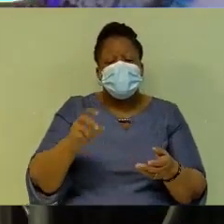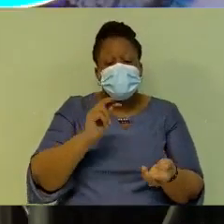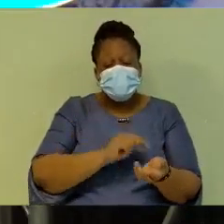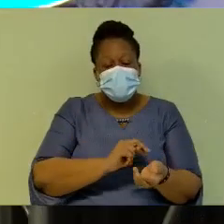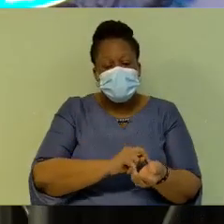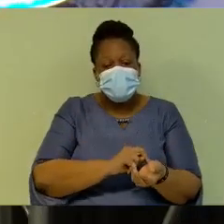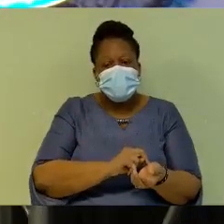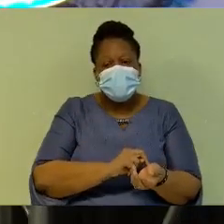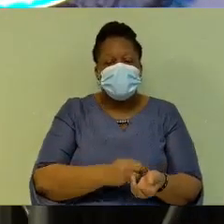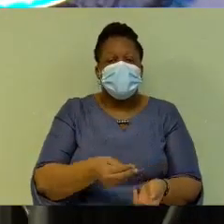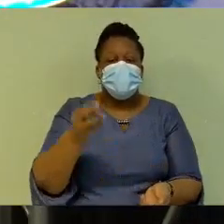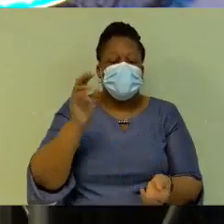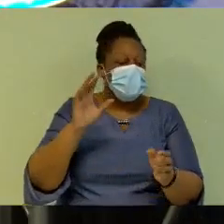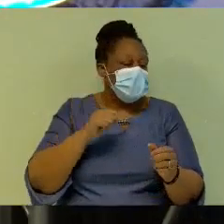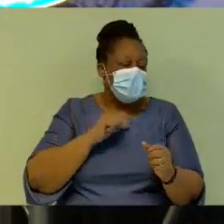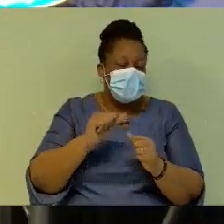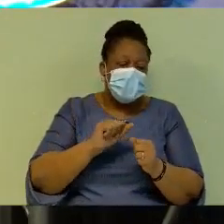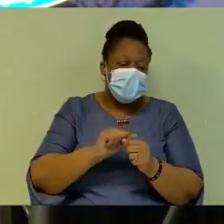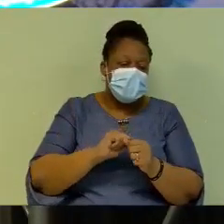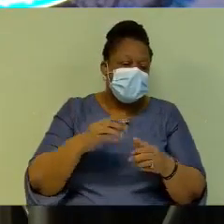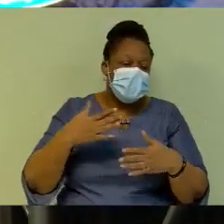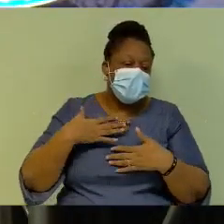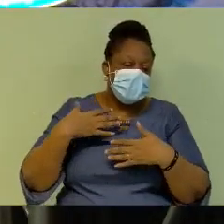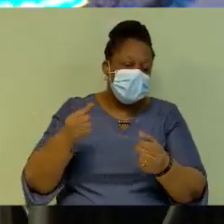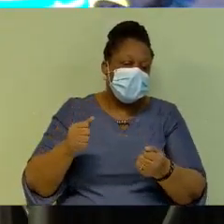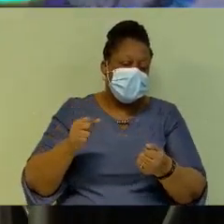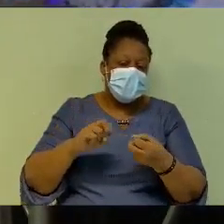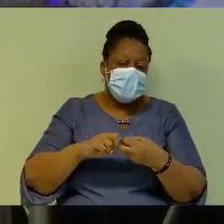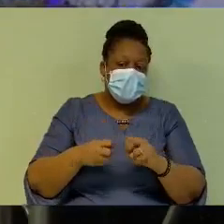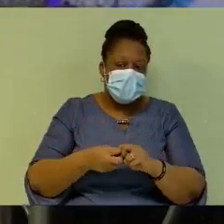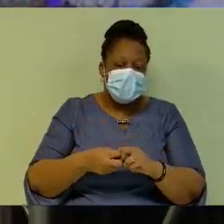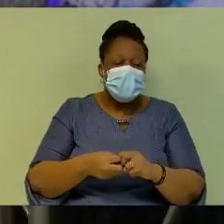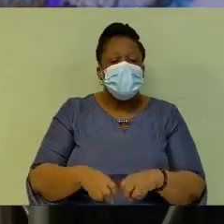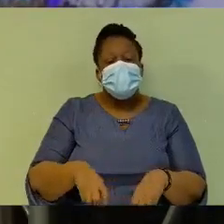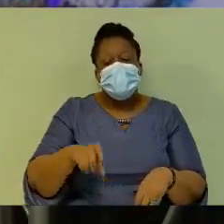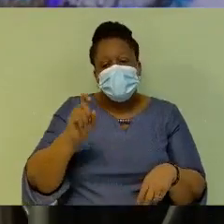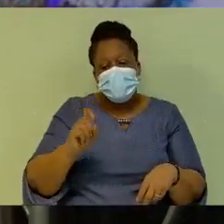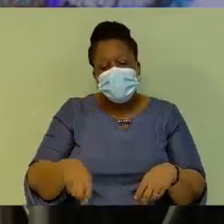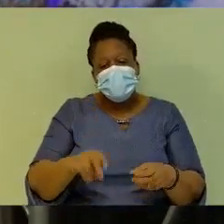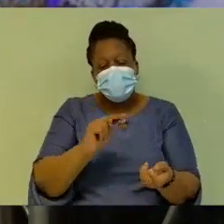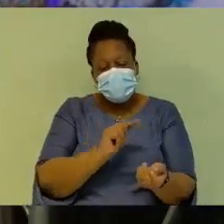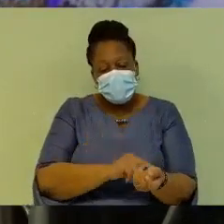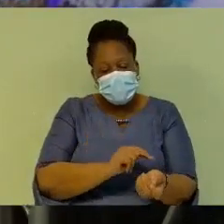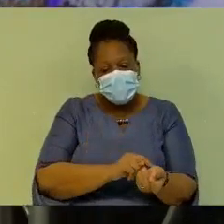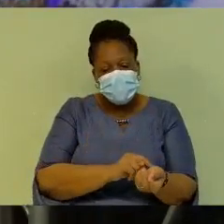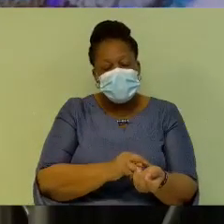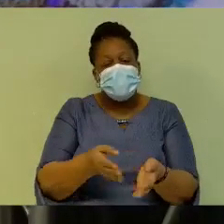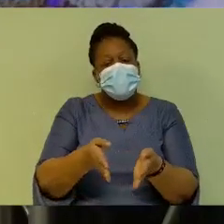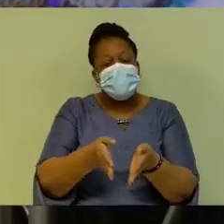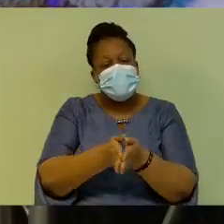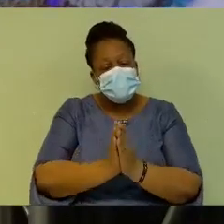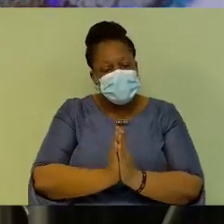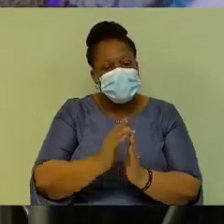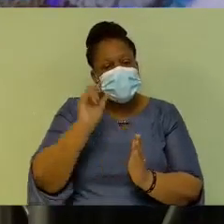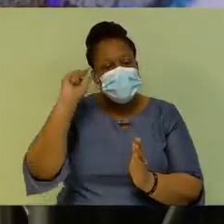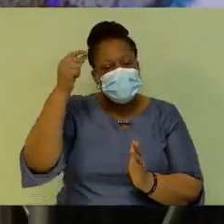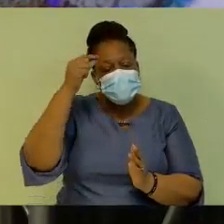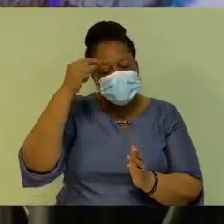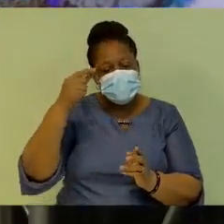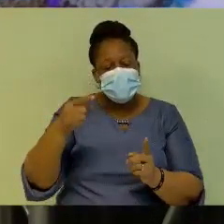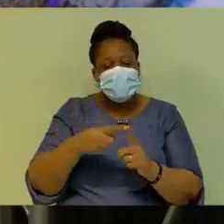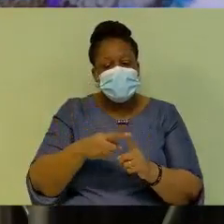nurses must be at the forefront with little or no recognition. I appeal to government leaders to step up to the plate and